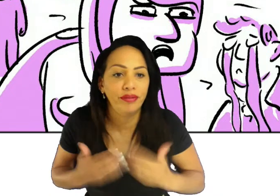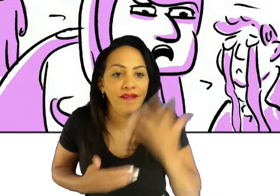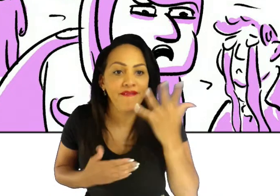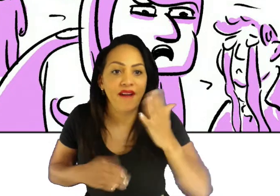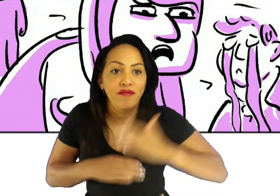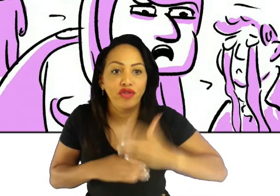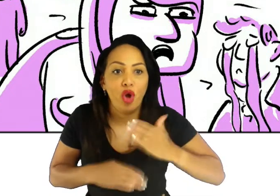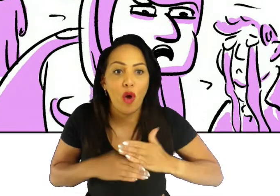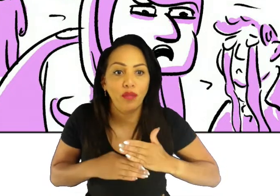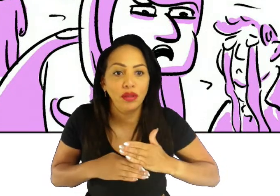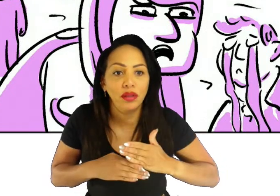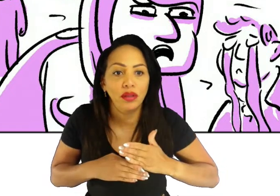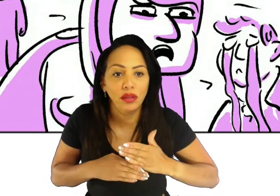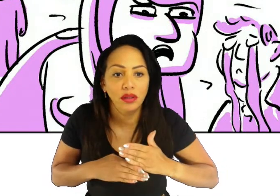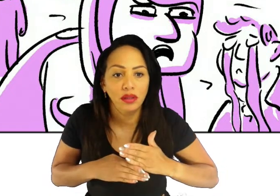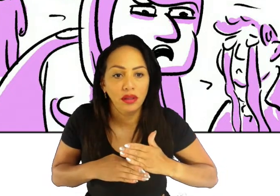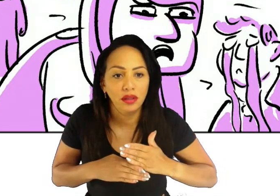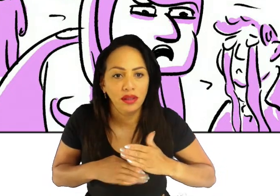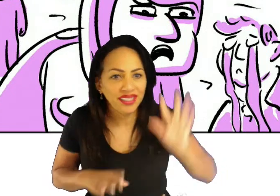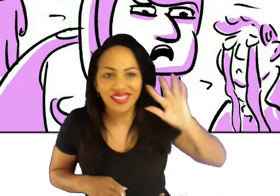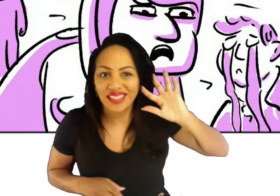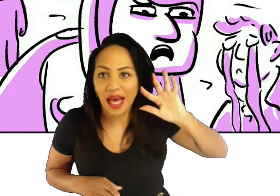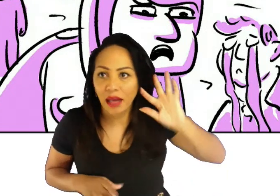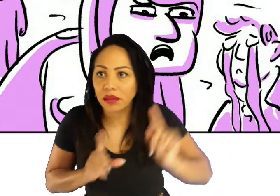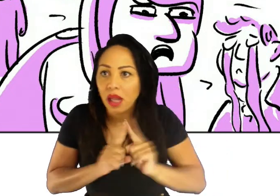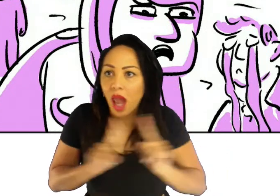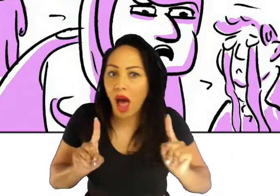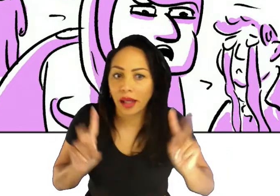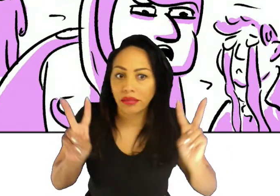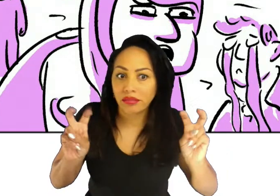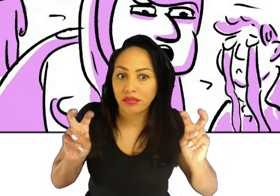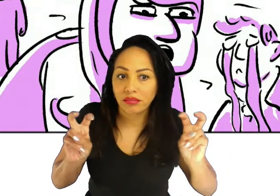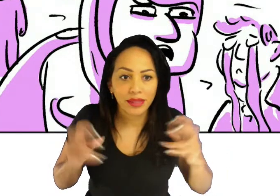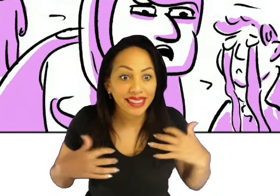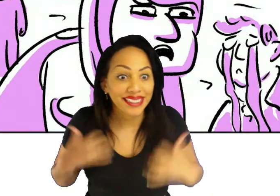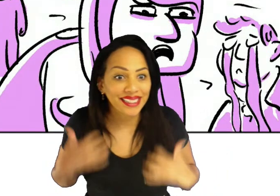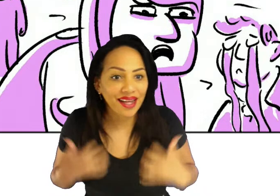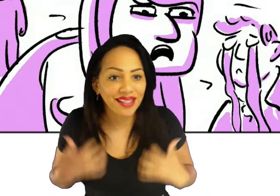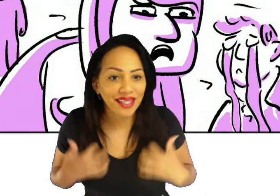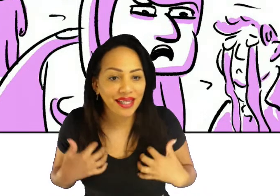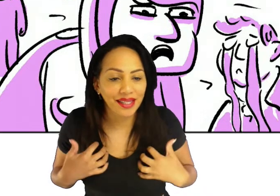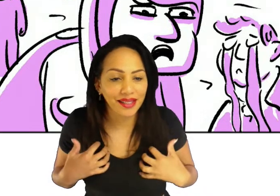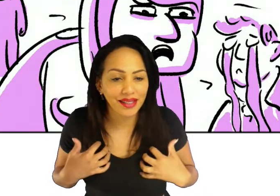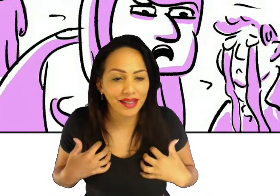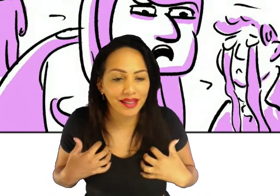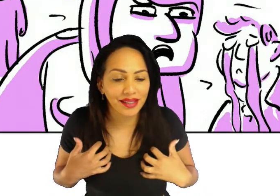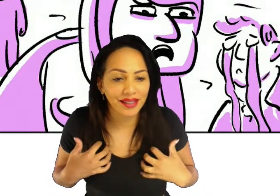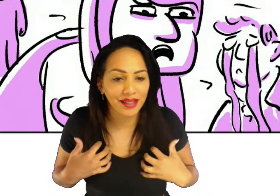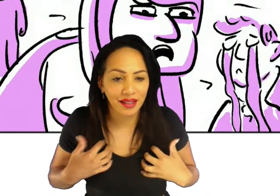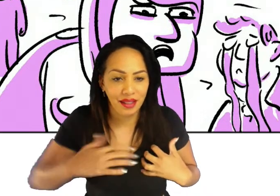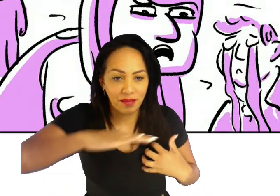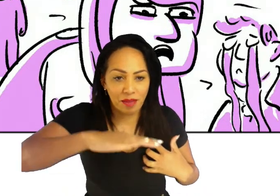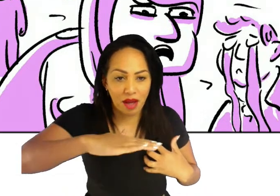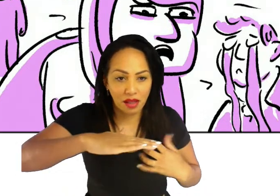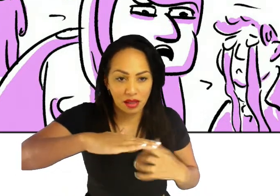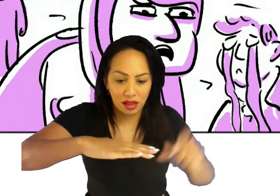it starts to feel exciting. And so all of that danger sits underneath